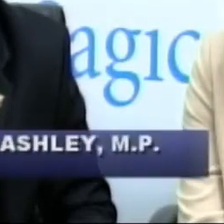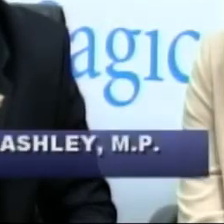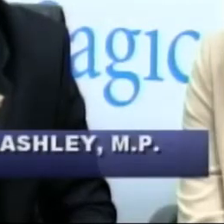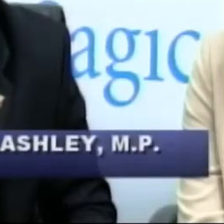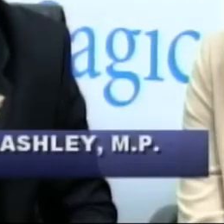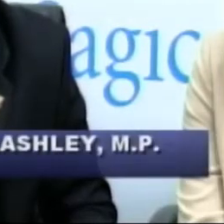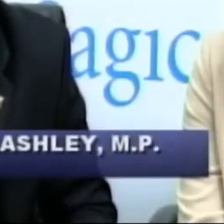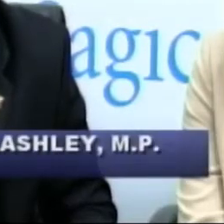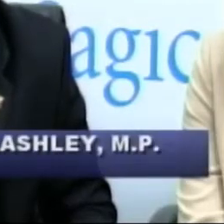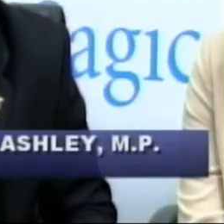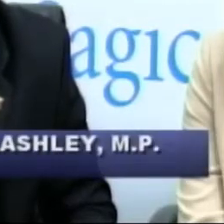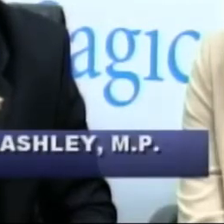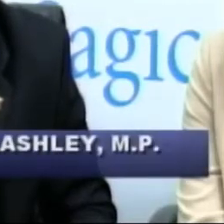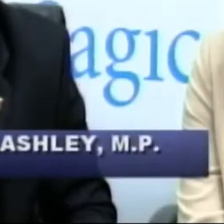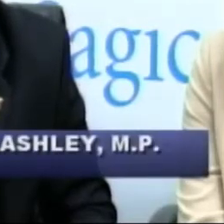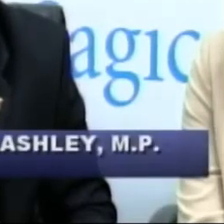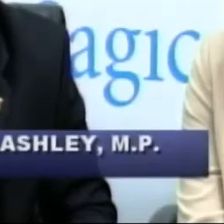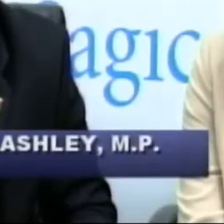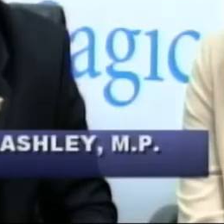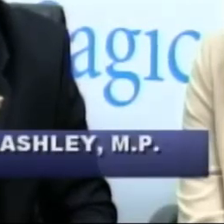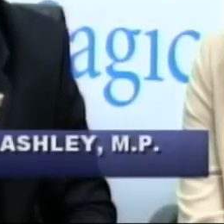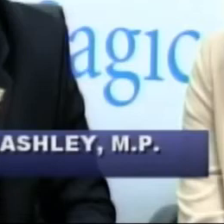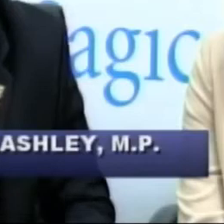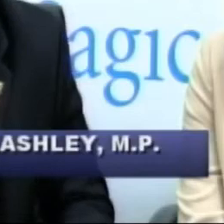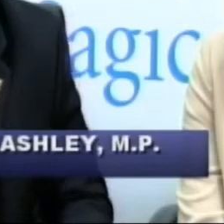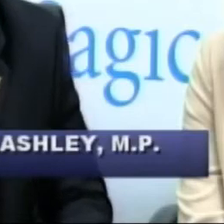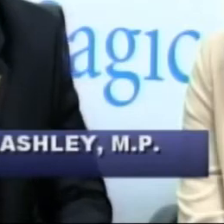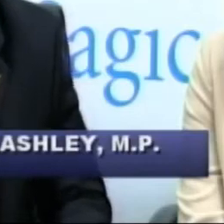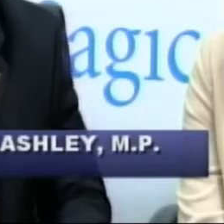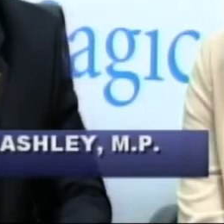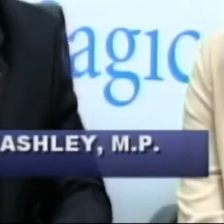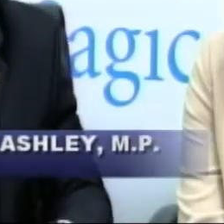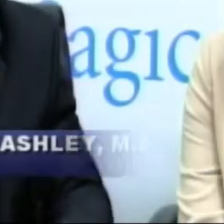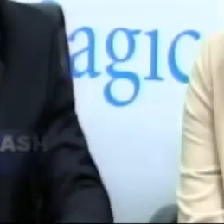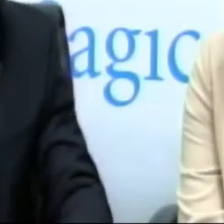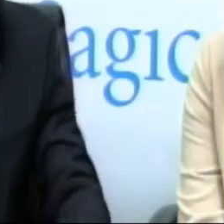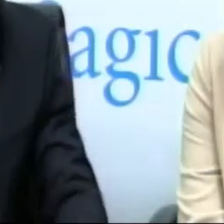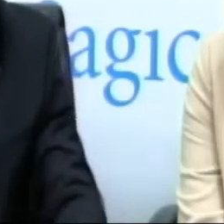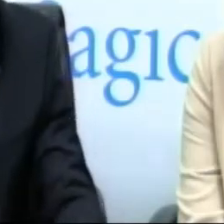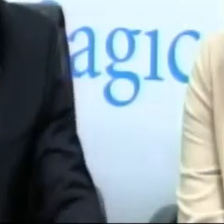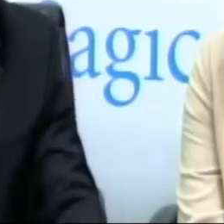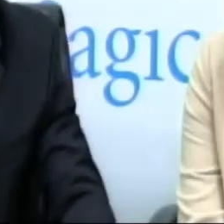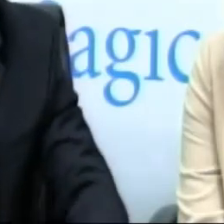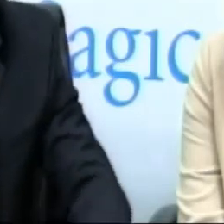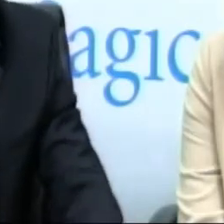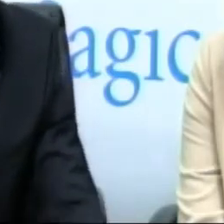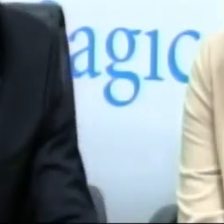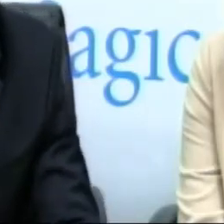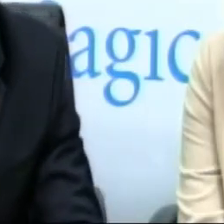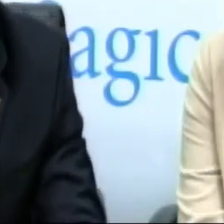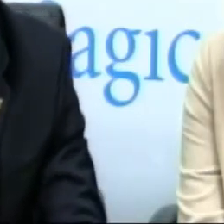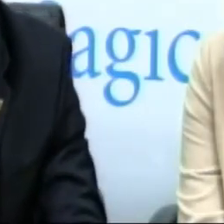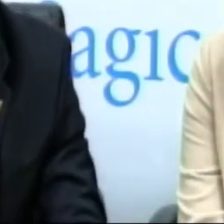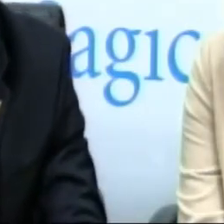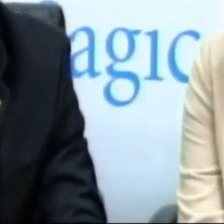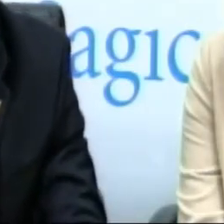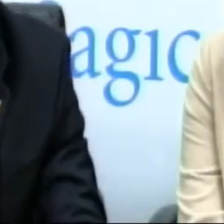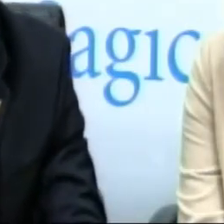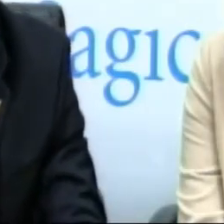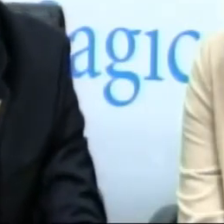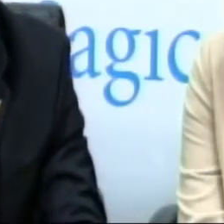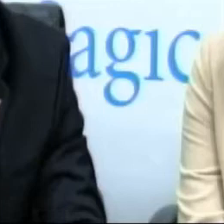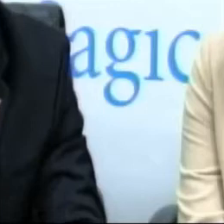move the lighting ceremony to the 6th of November. So it will be held on the 6th of November in the same location, of